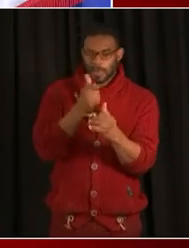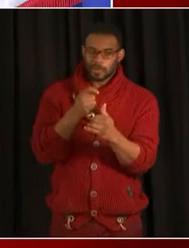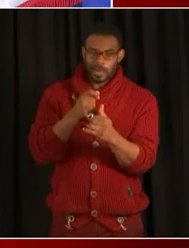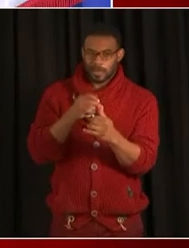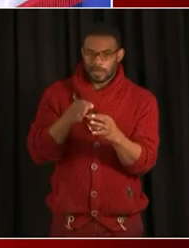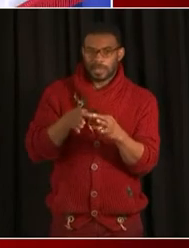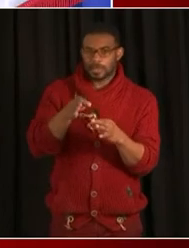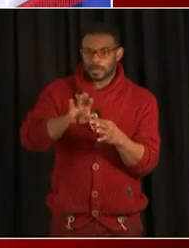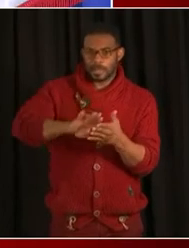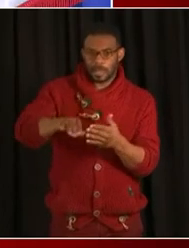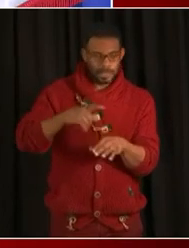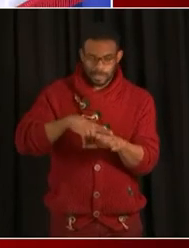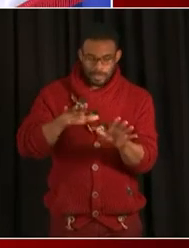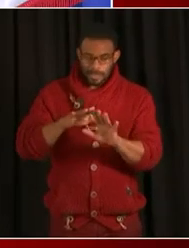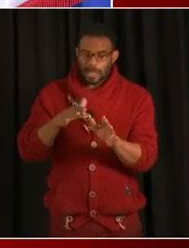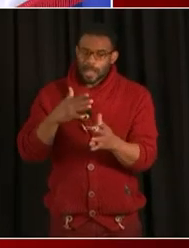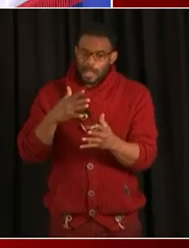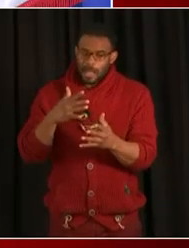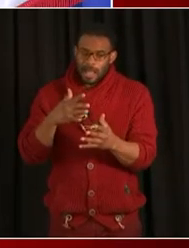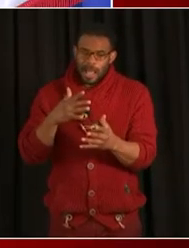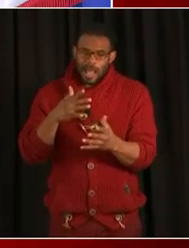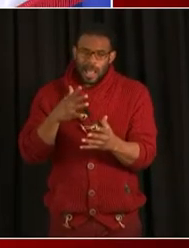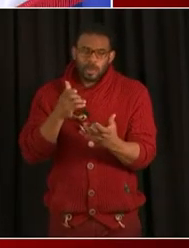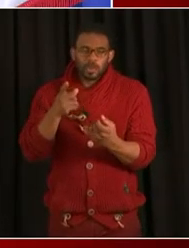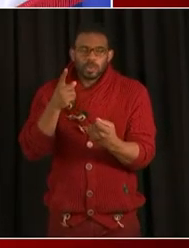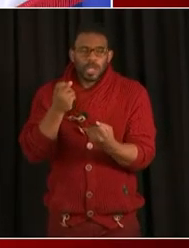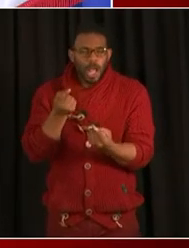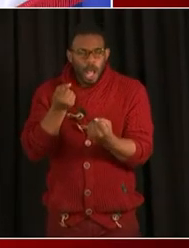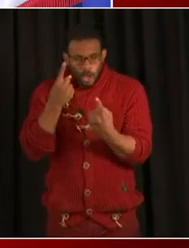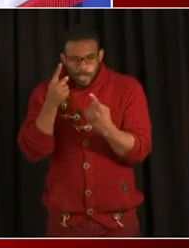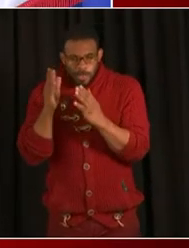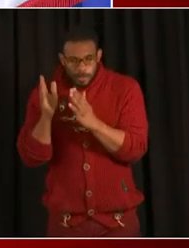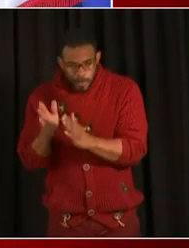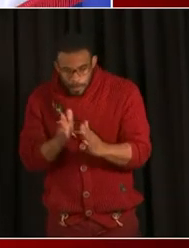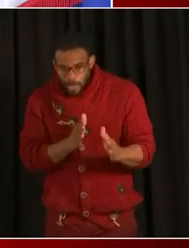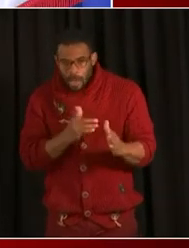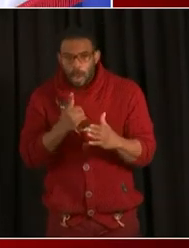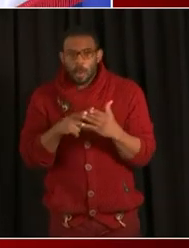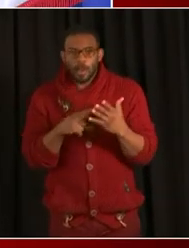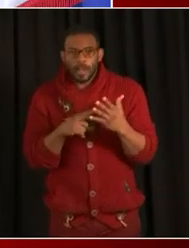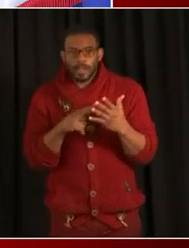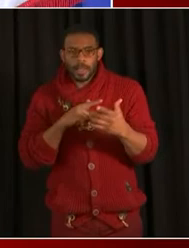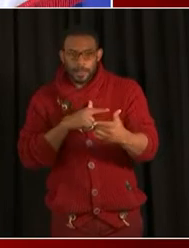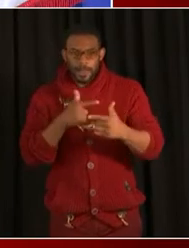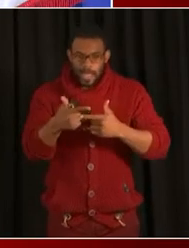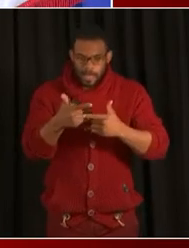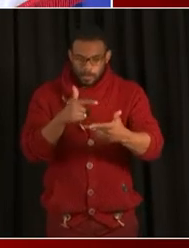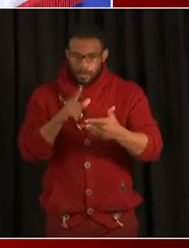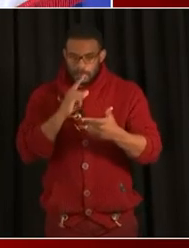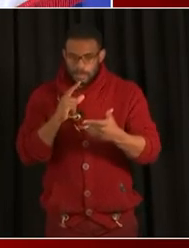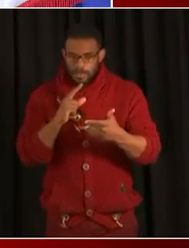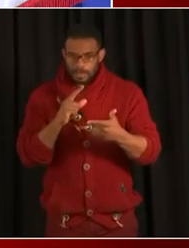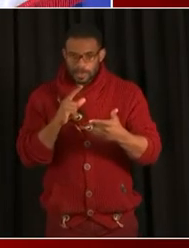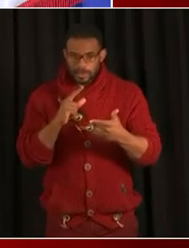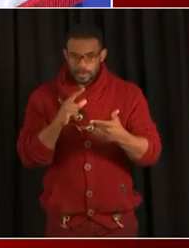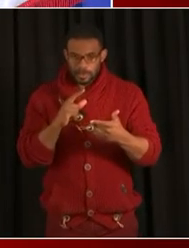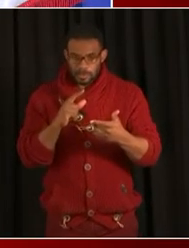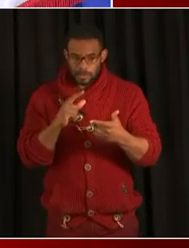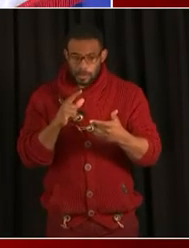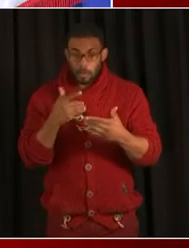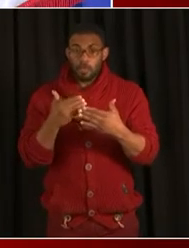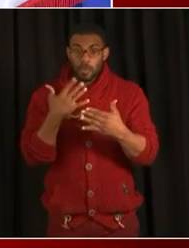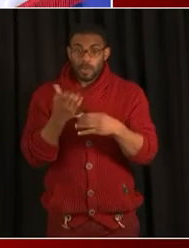that to try to extend the amount of time that you're thinking. I just want folks to get prepared of what the back and forth is so that we could actually get